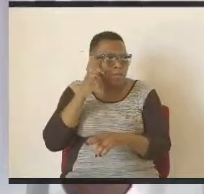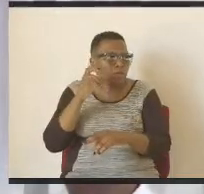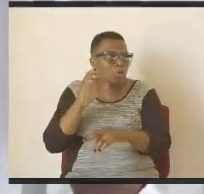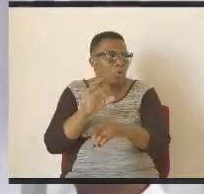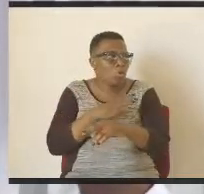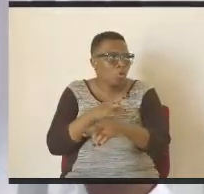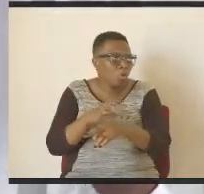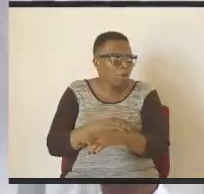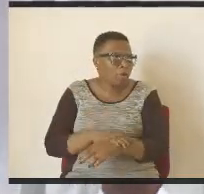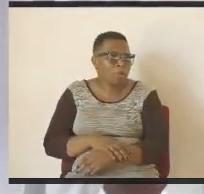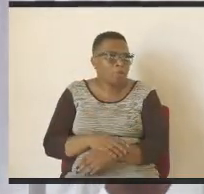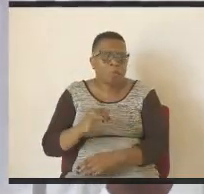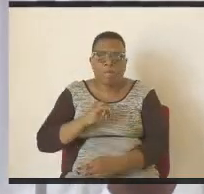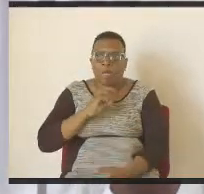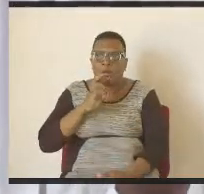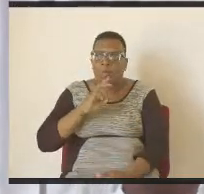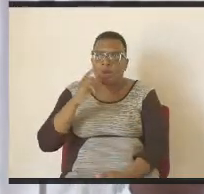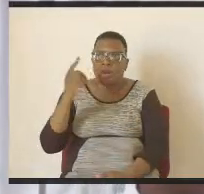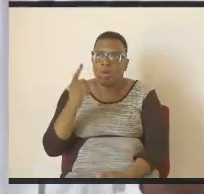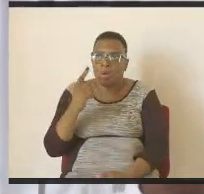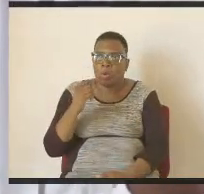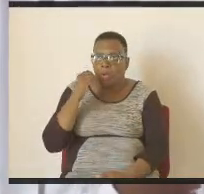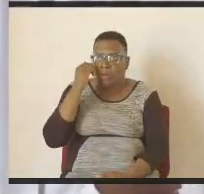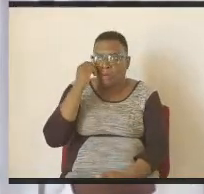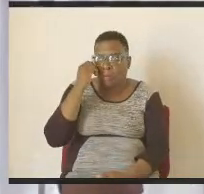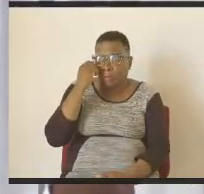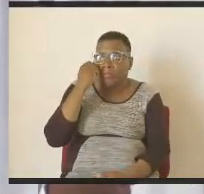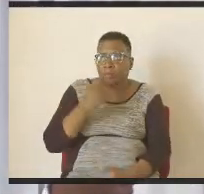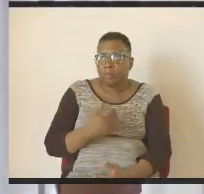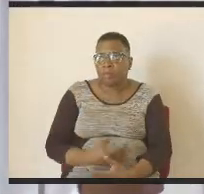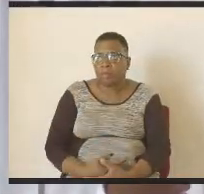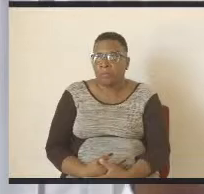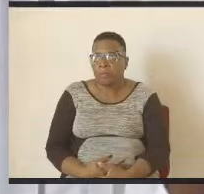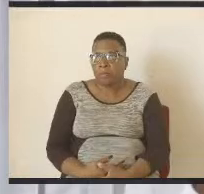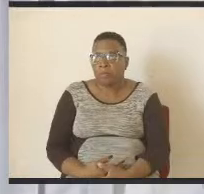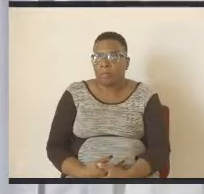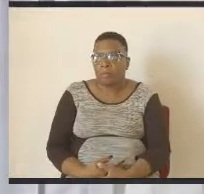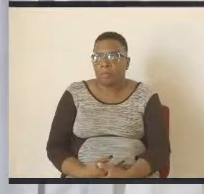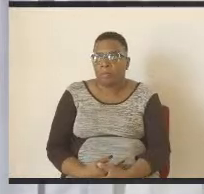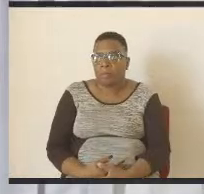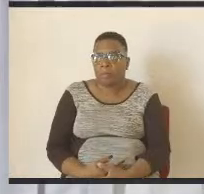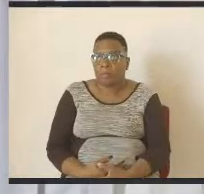I will always sing of the cross. Hallelujah.